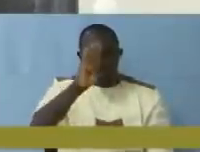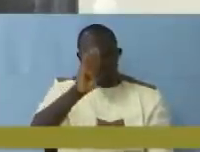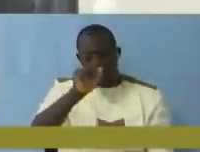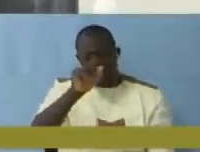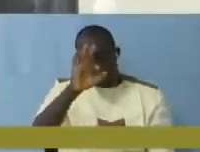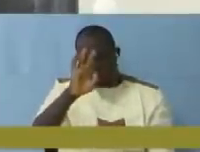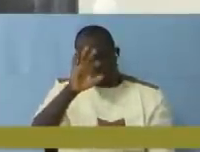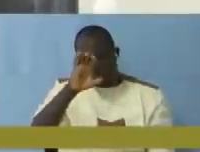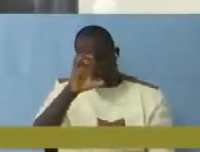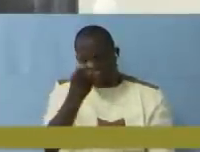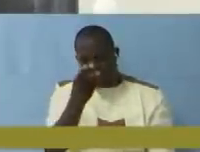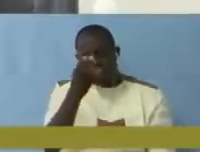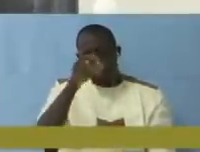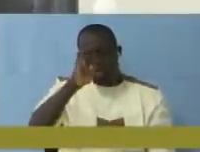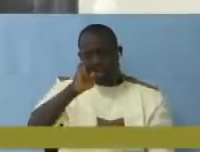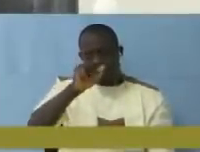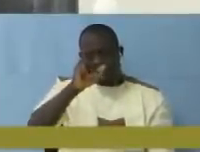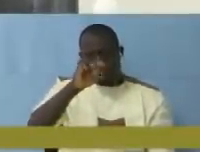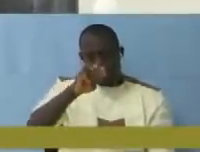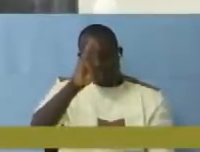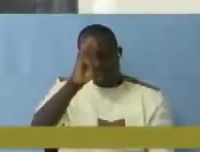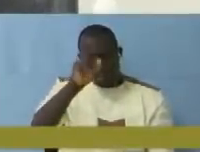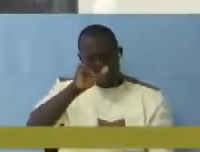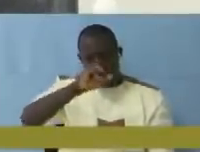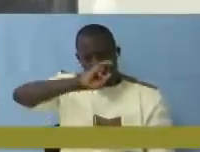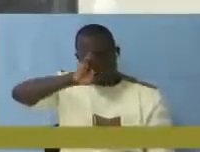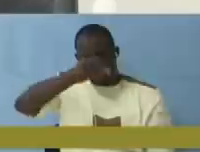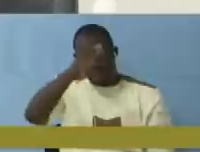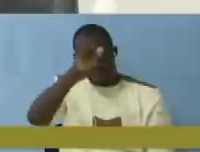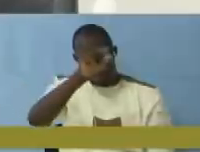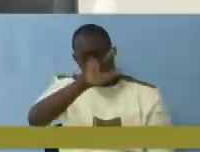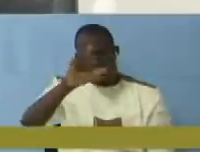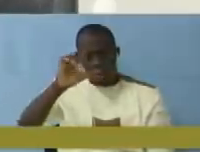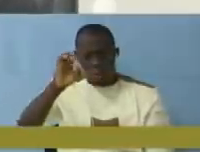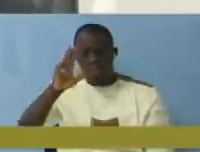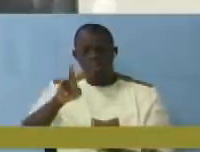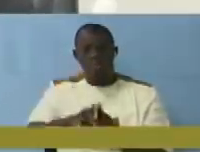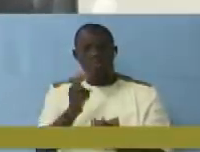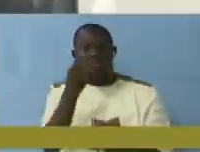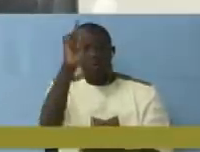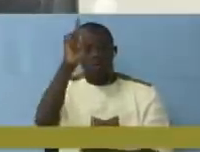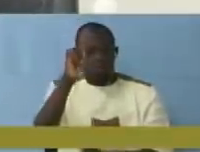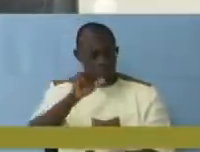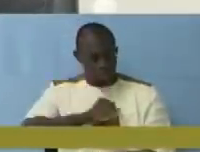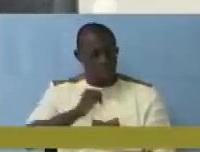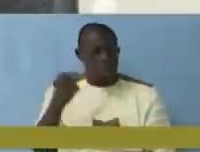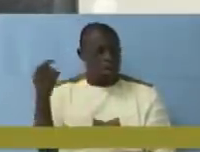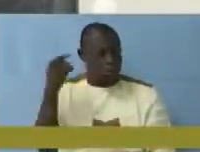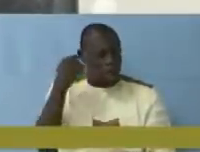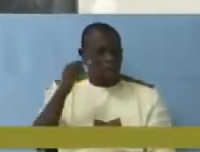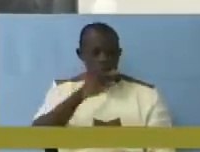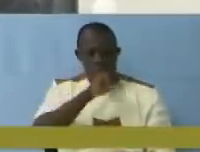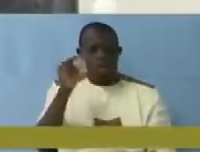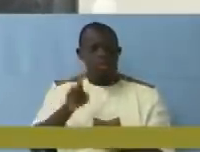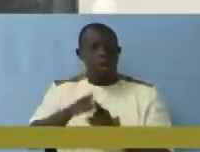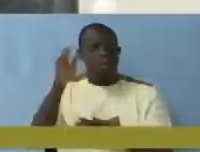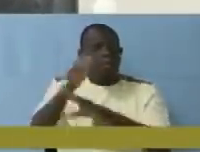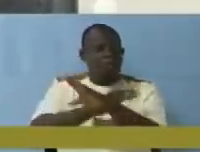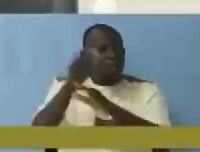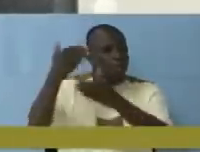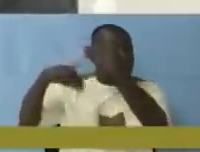Jalo? I first heard his name here. Did you know him before? Never.